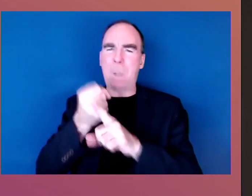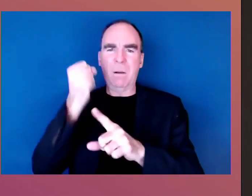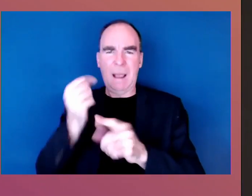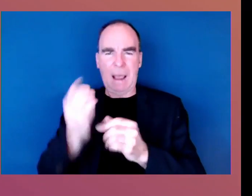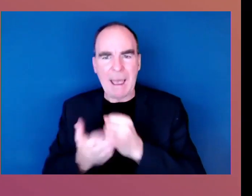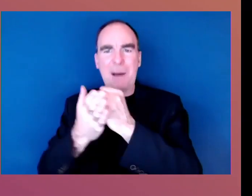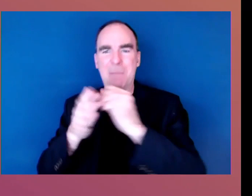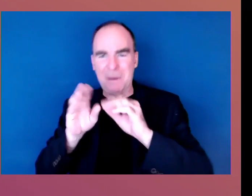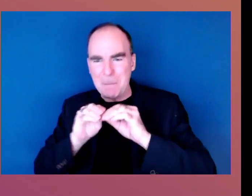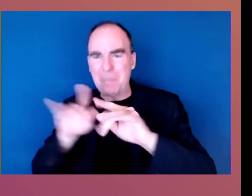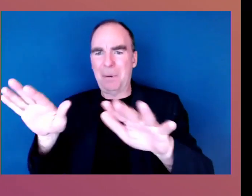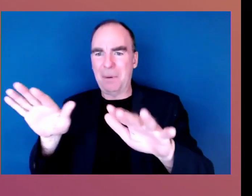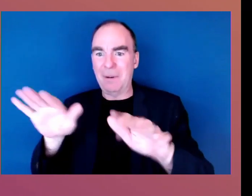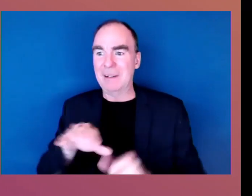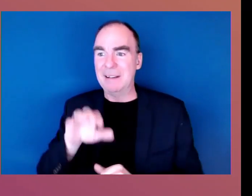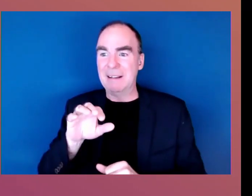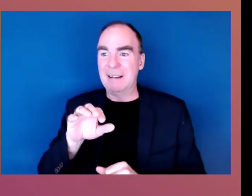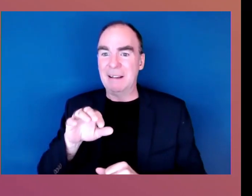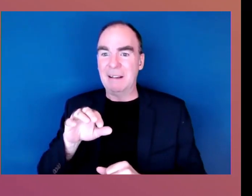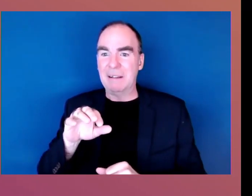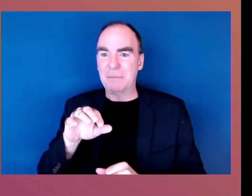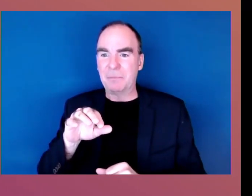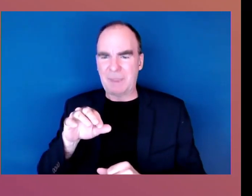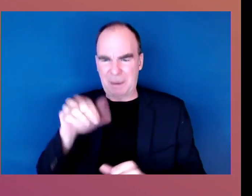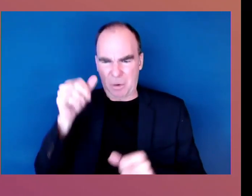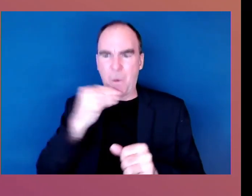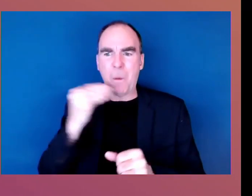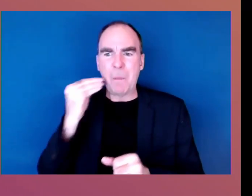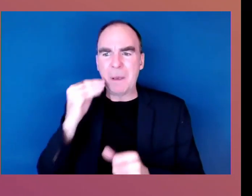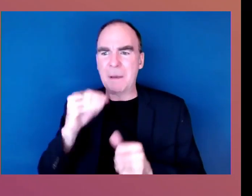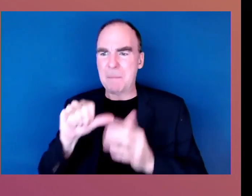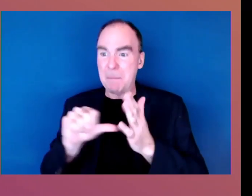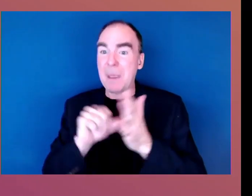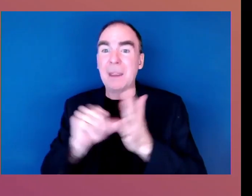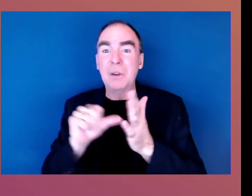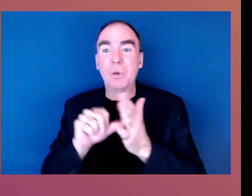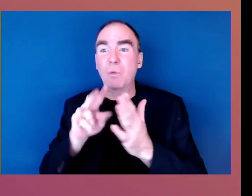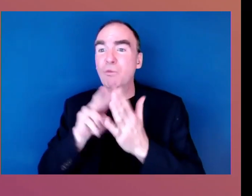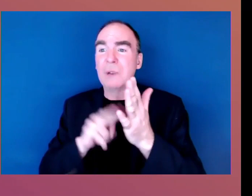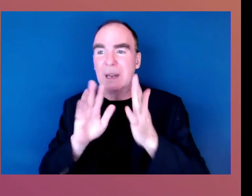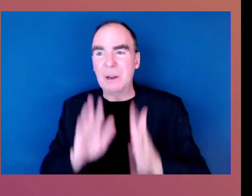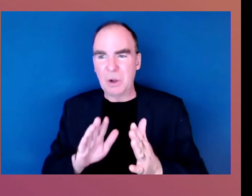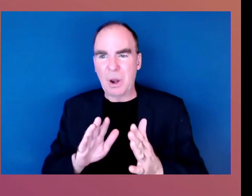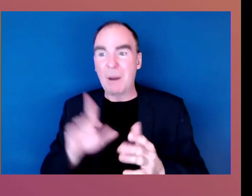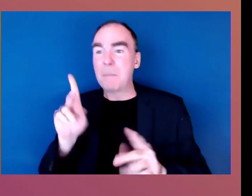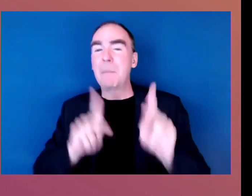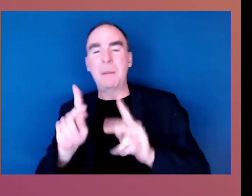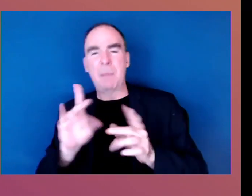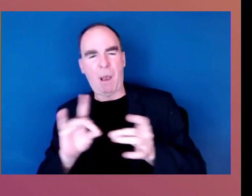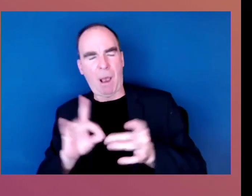users. One I strongly remember said, "Homepage Reader is a window to the world."